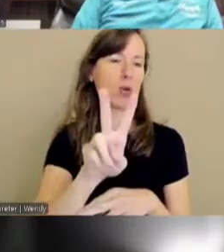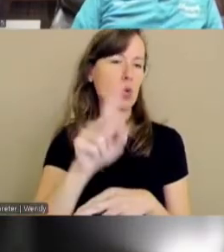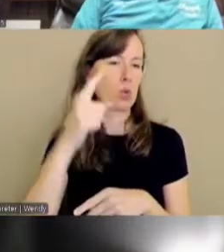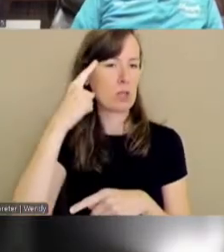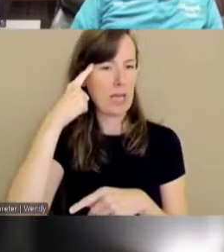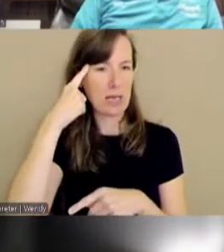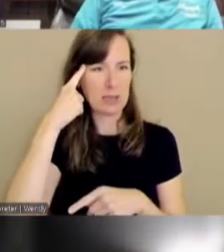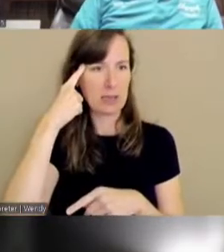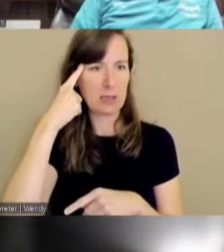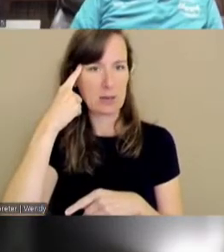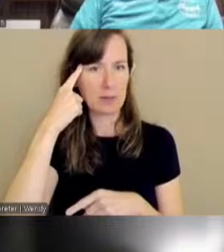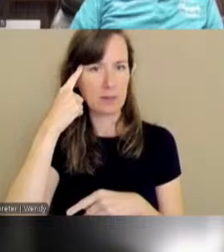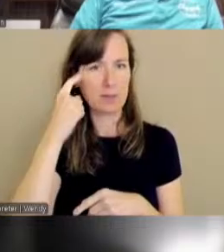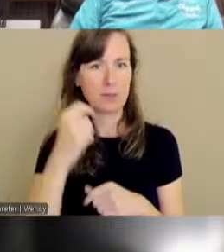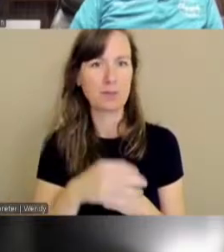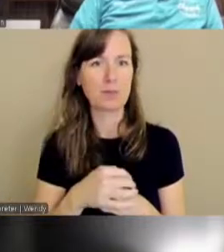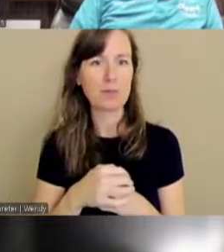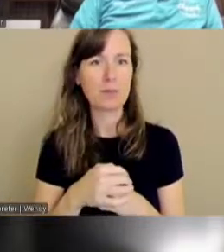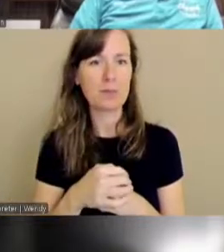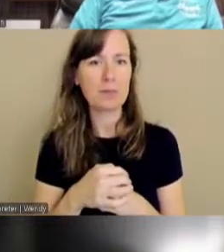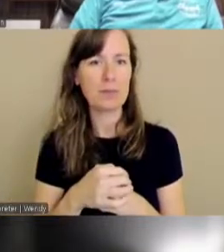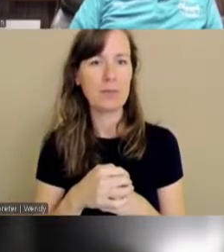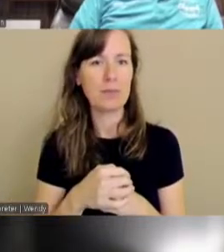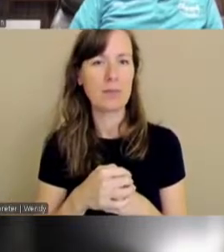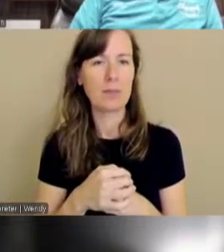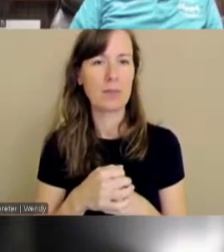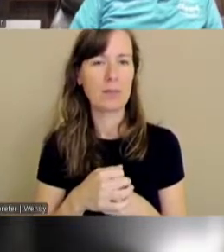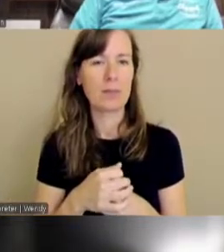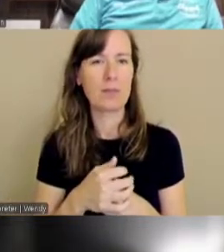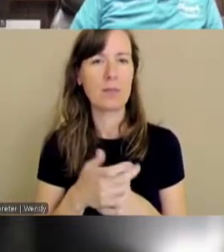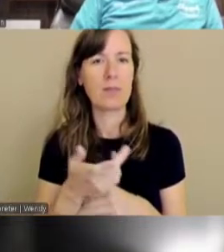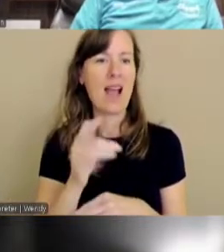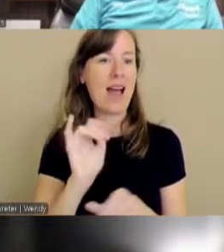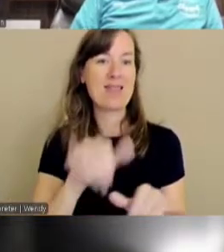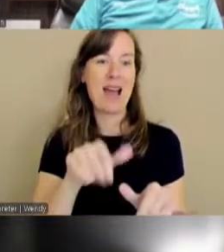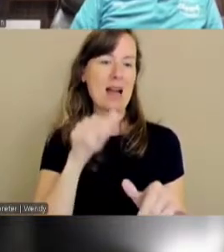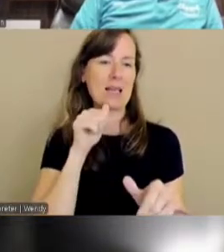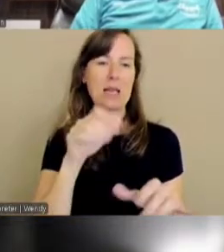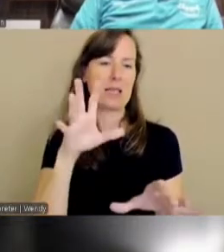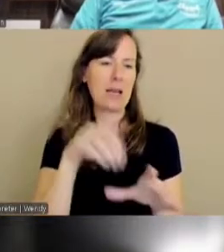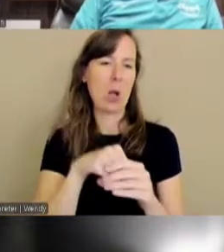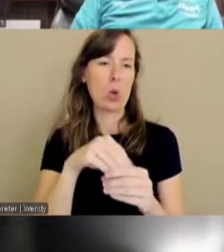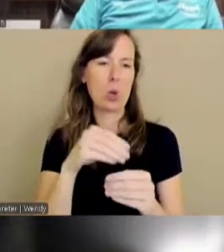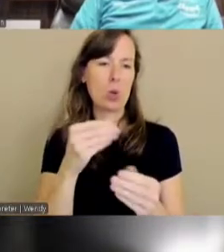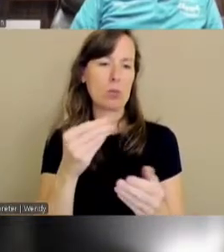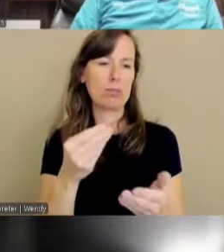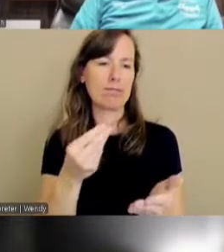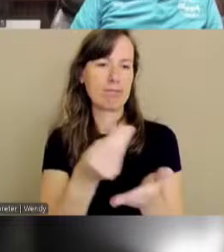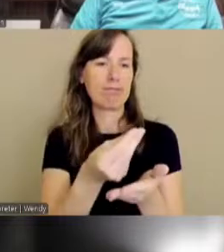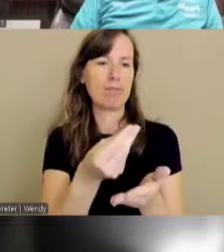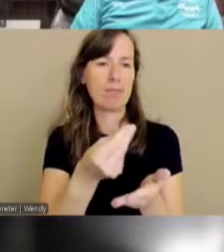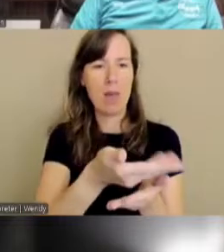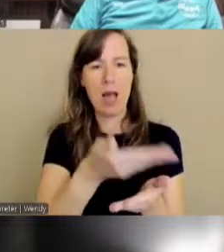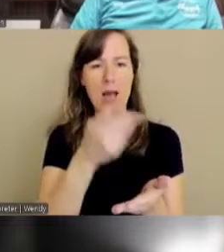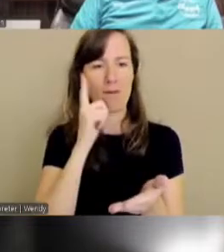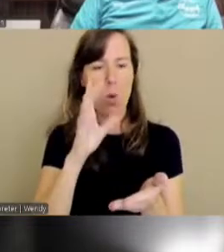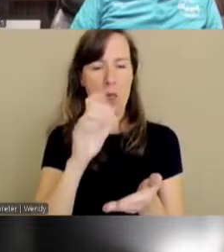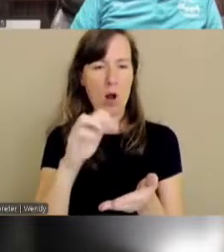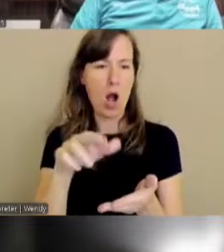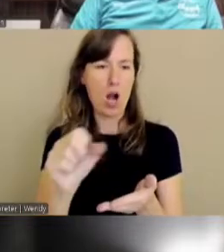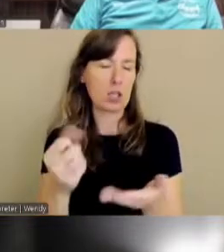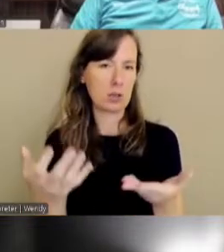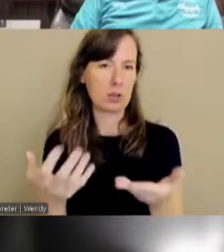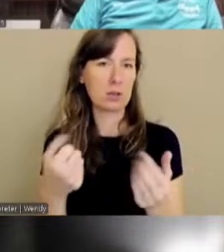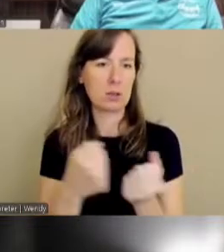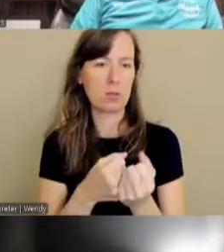And that would not still be funding the cars. So even if you published,